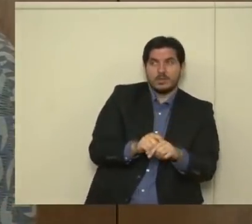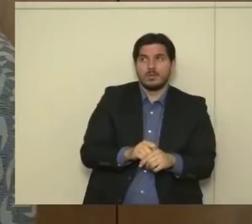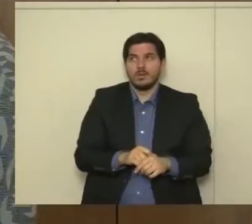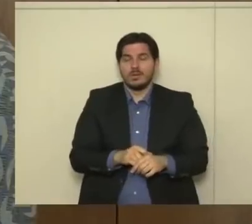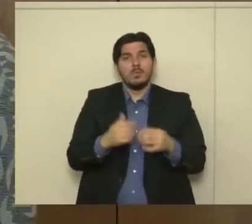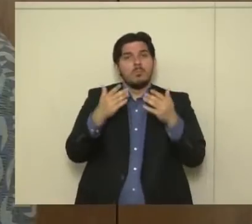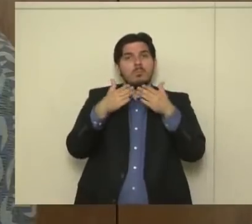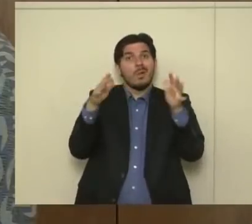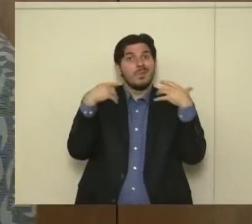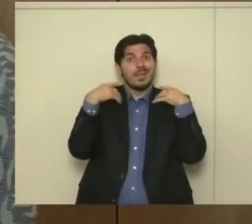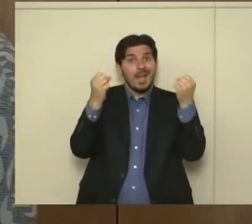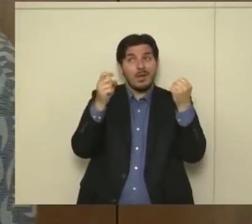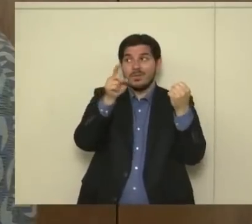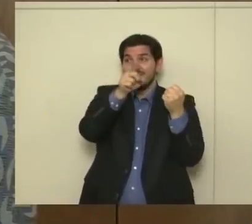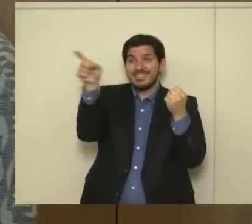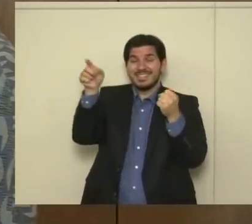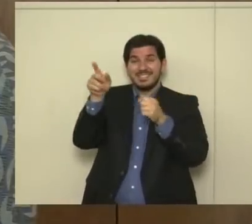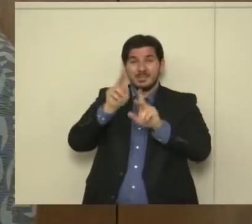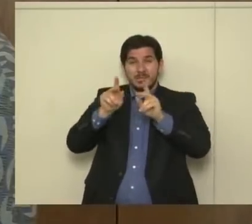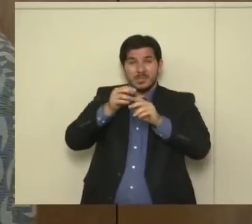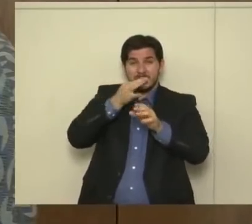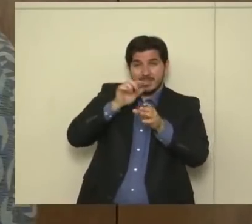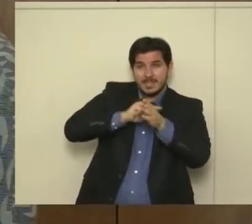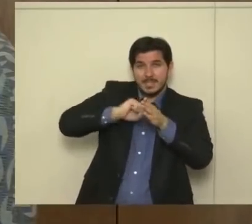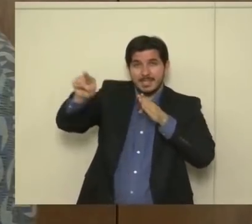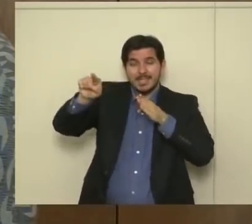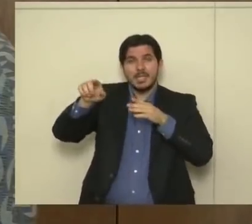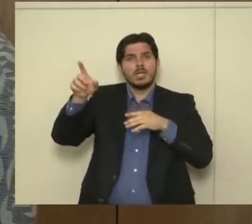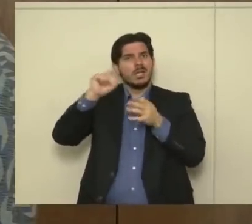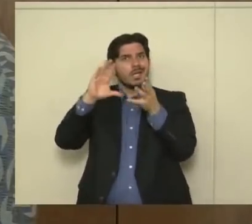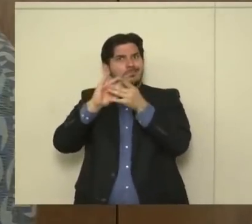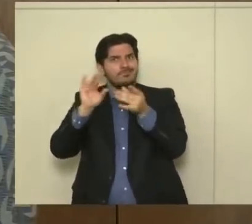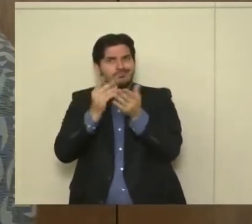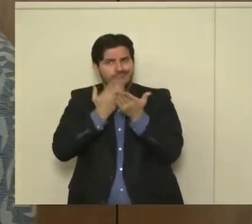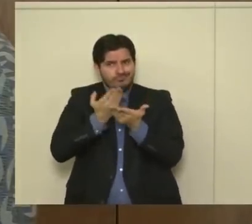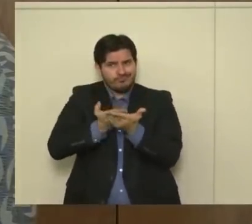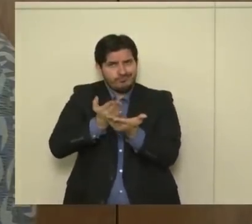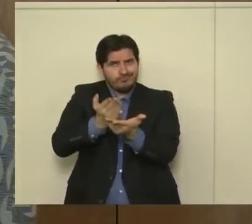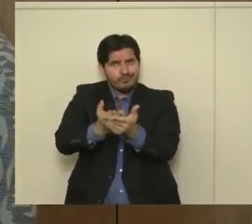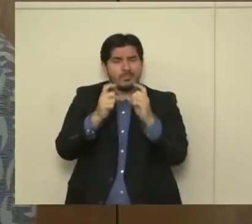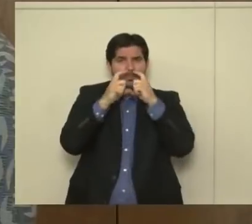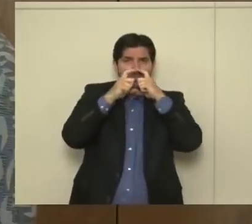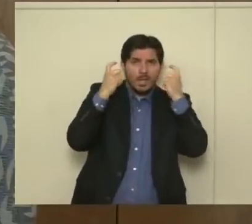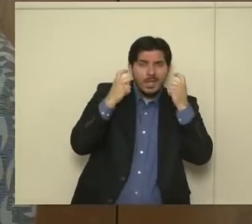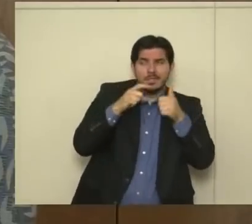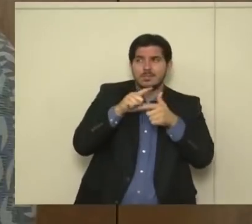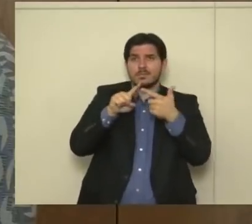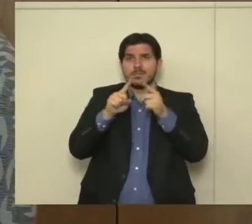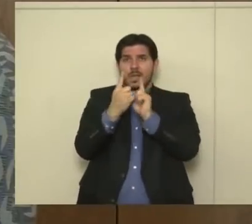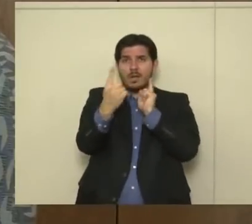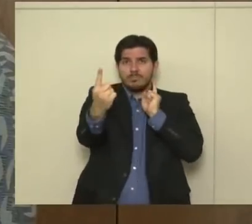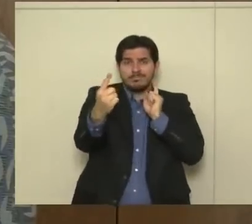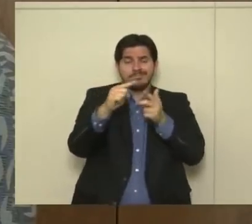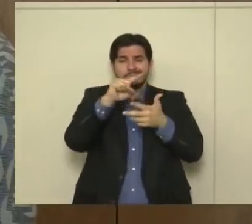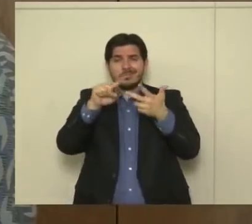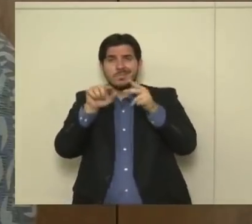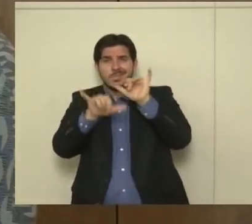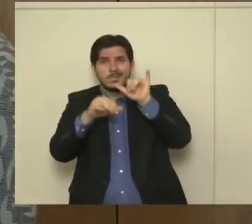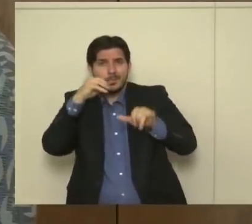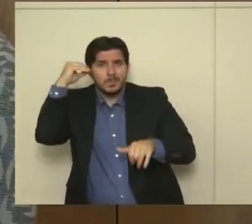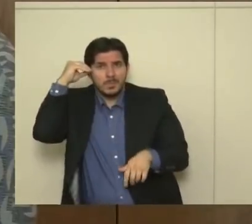experts believe that the mask wearing, social distancing, and the stay-at-home orders have